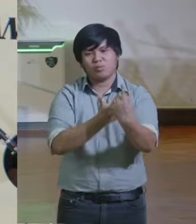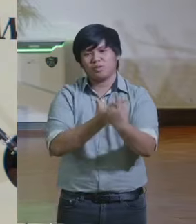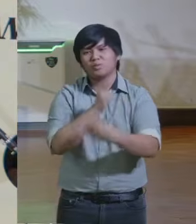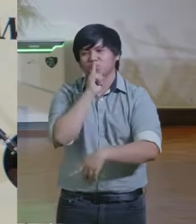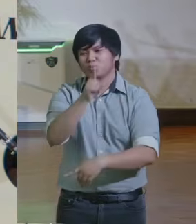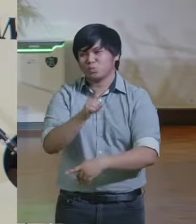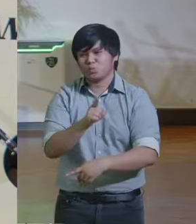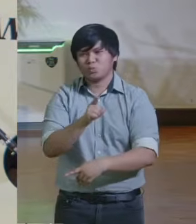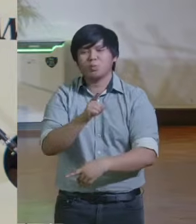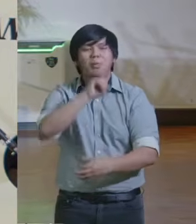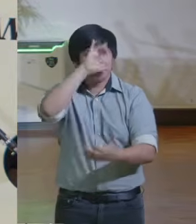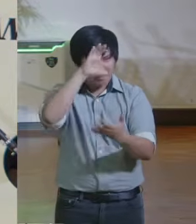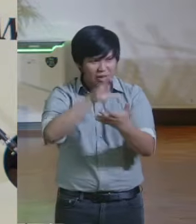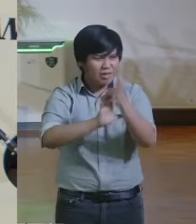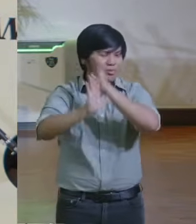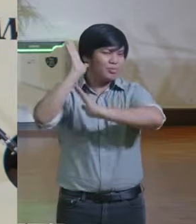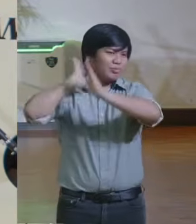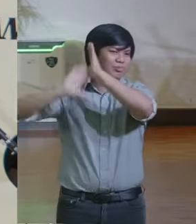1:7.